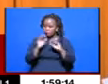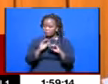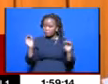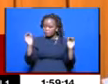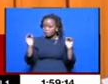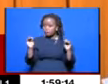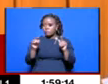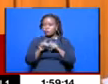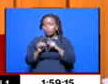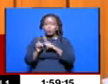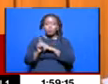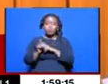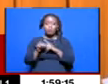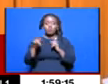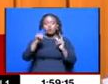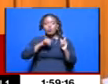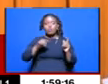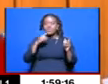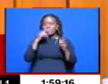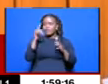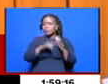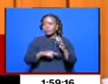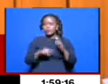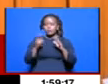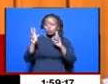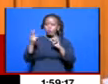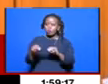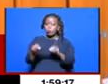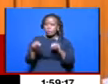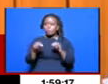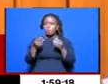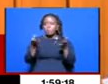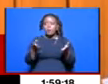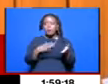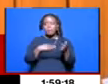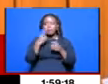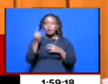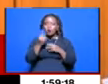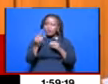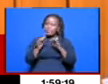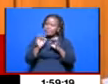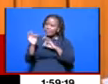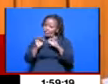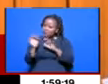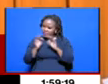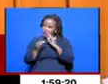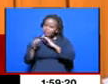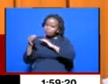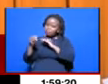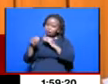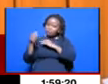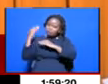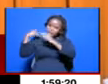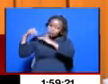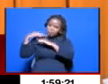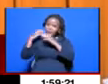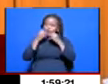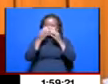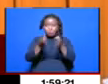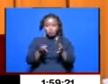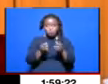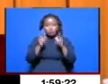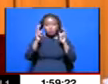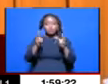with us, and we will say no more about it. So I'm just giving the background that these issues have been before the court, but